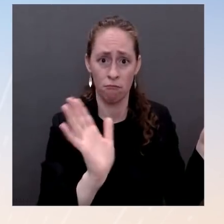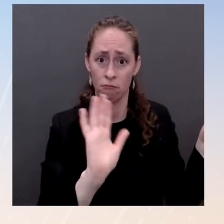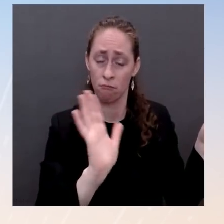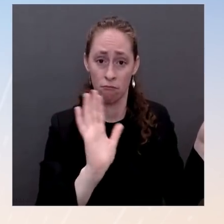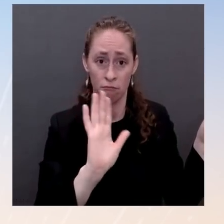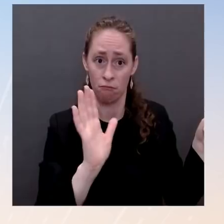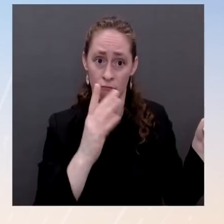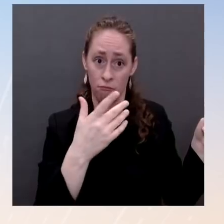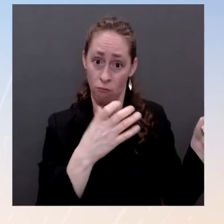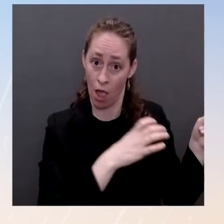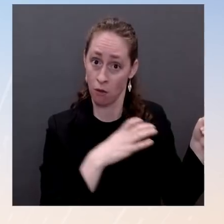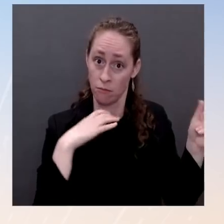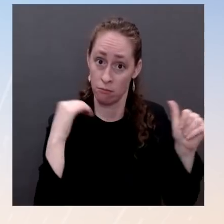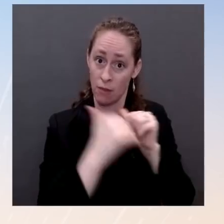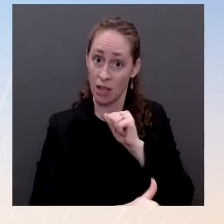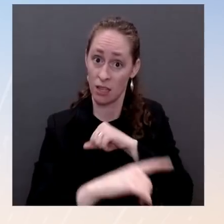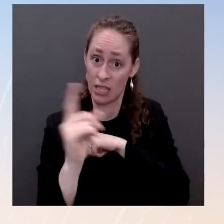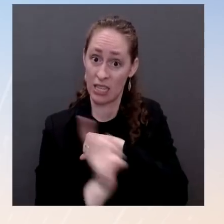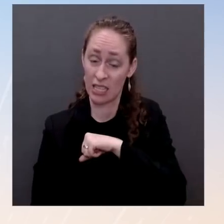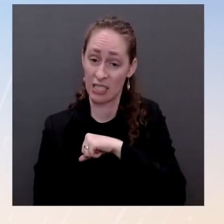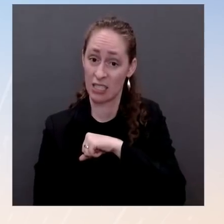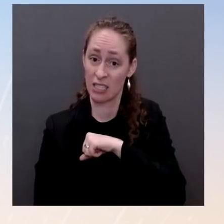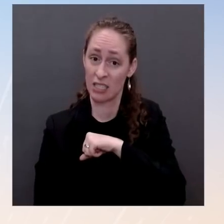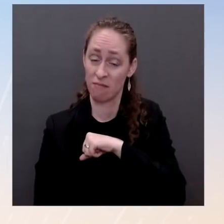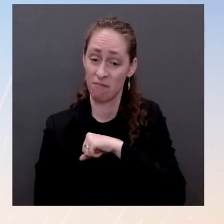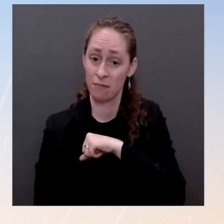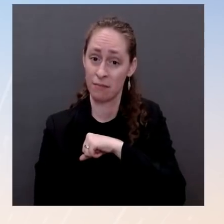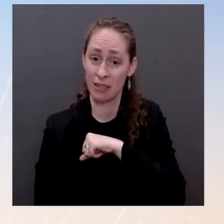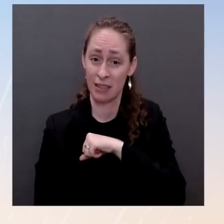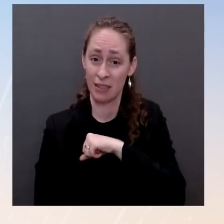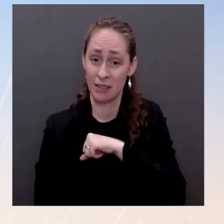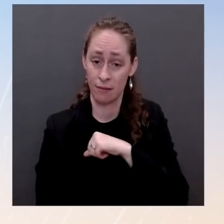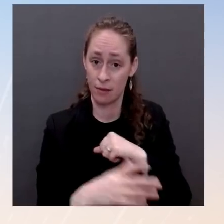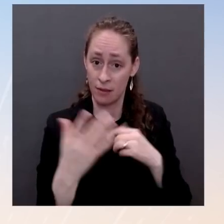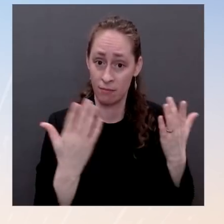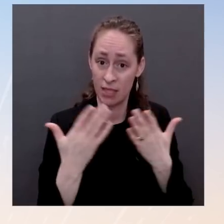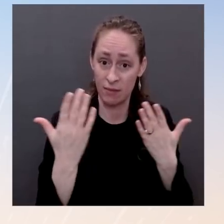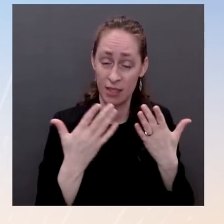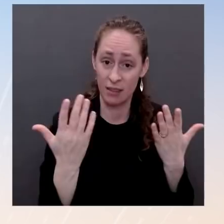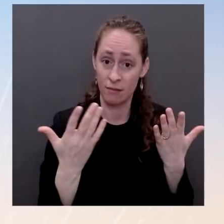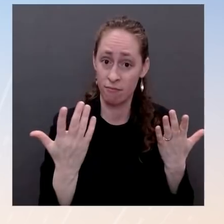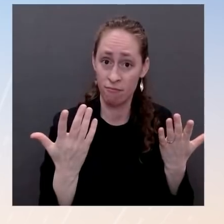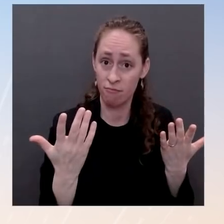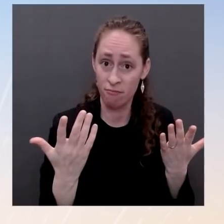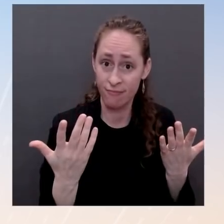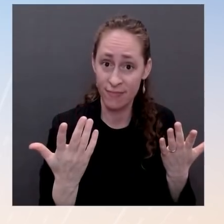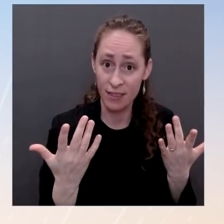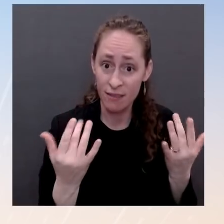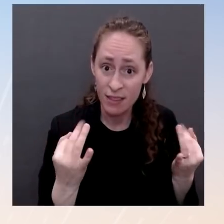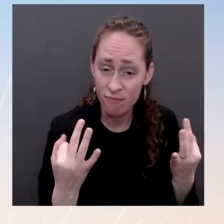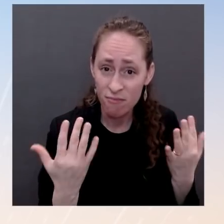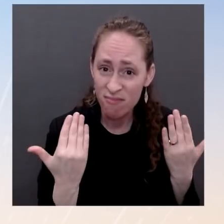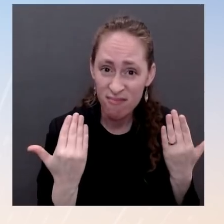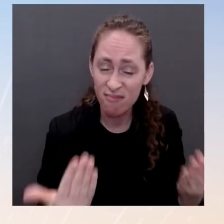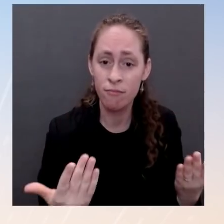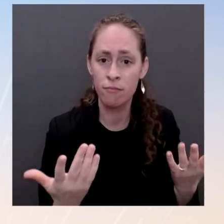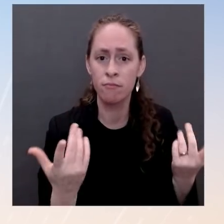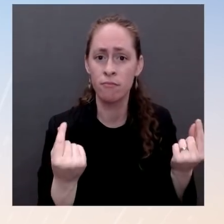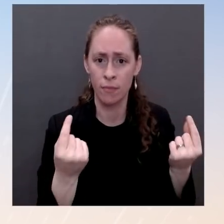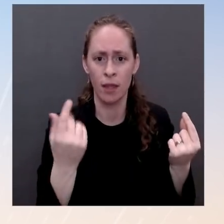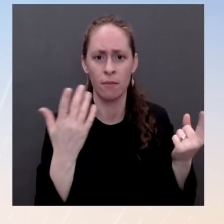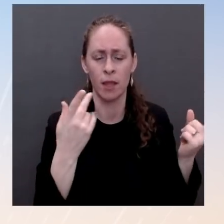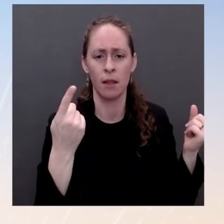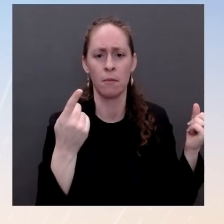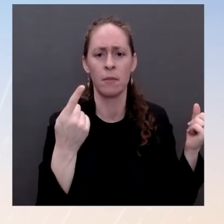reached? What message do you think it sends to Putin that all we got out of Congress was a statement? I think President Putin knows very